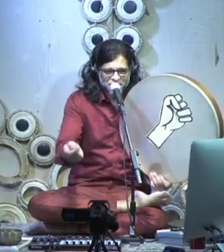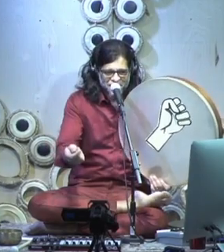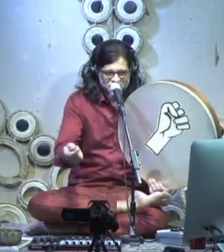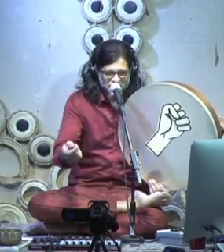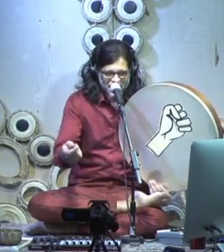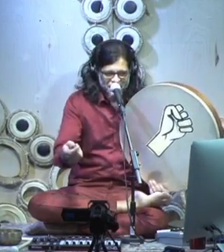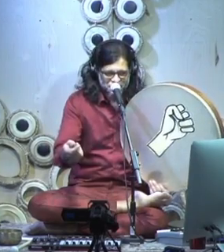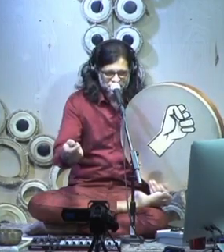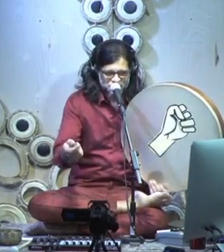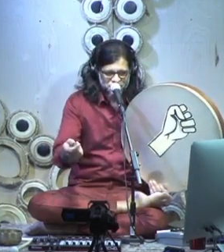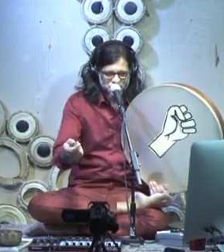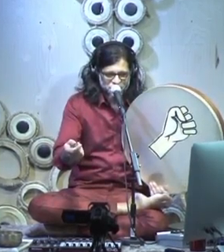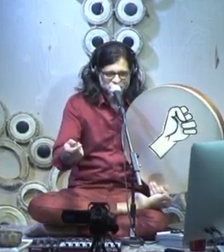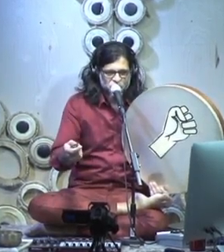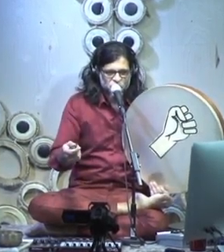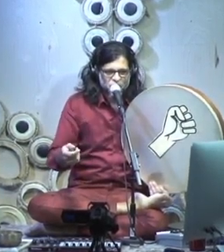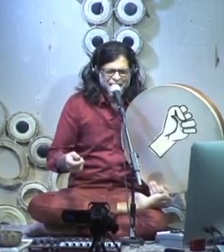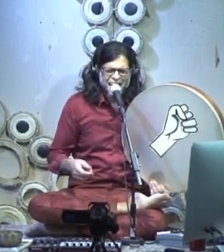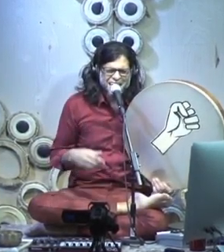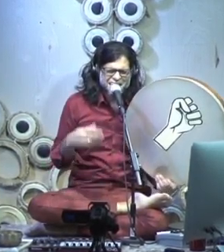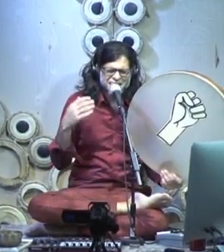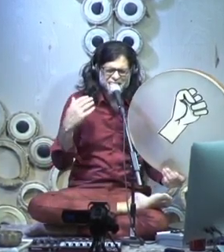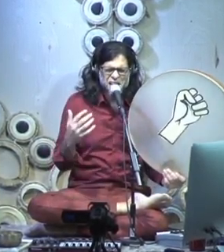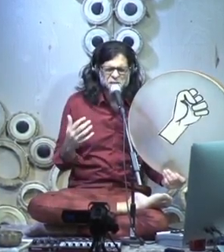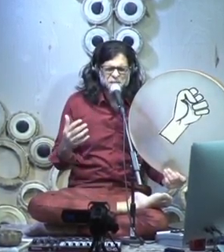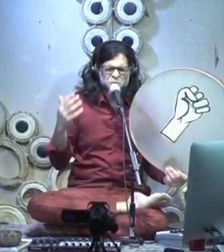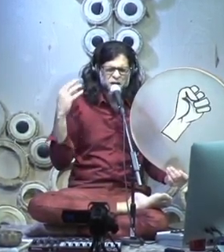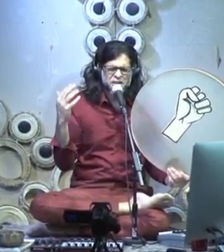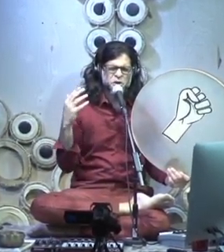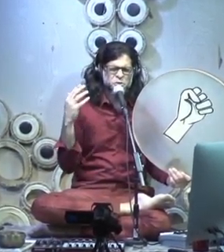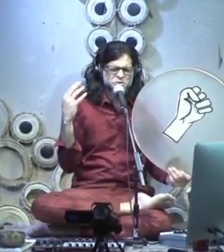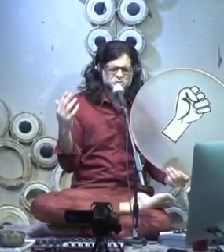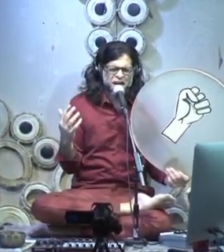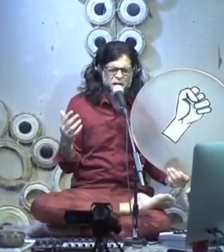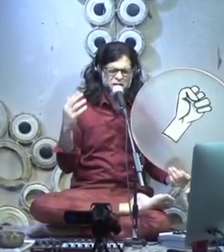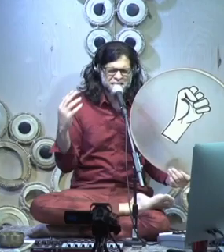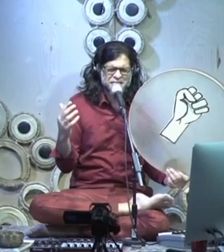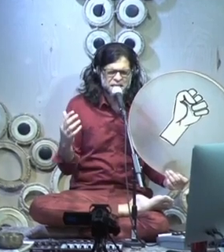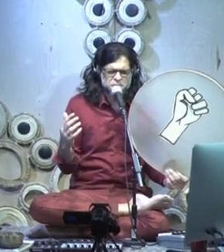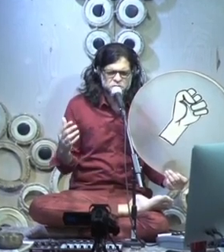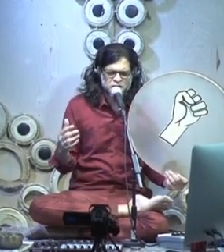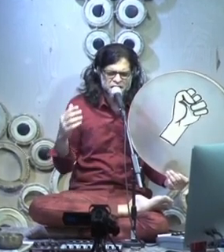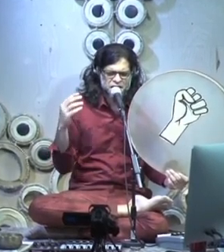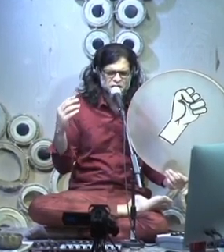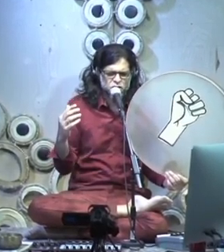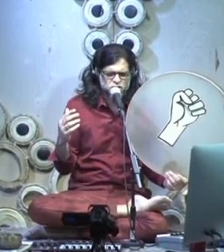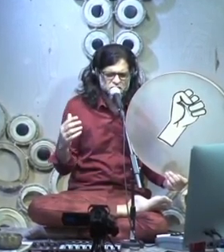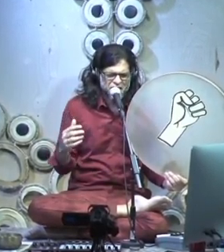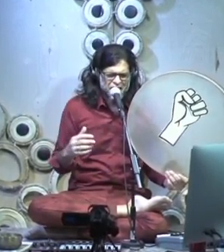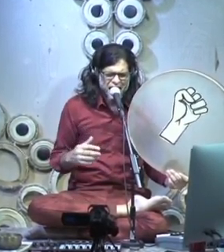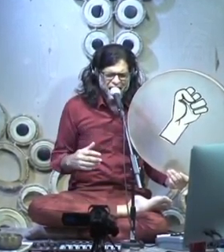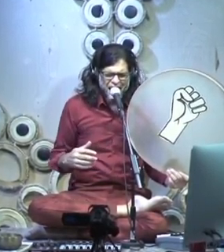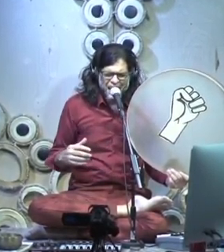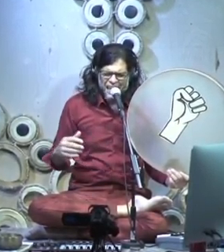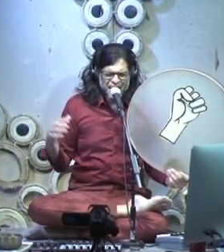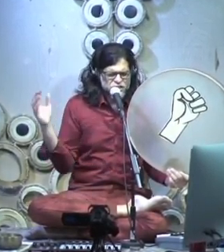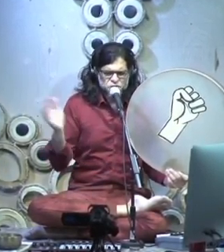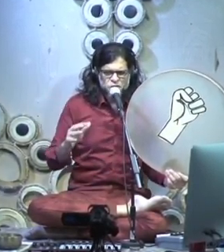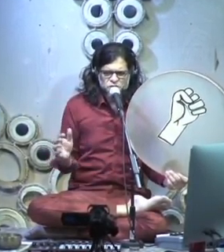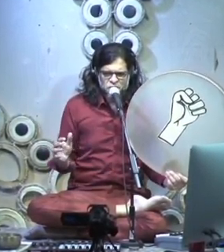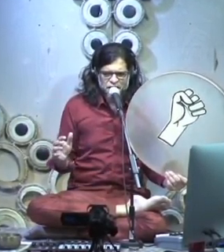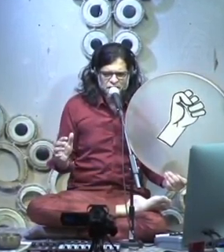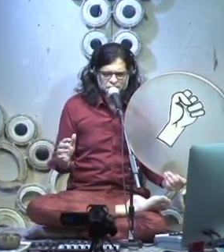them the letter again, right? And I just tell them I want to go to Iran. I want to study the music and the culture. It